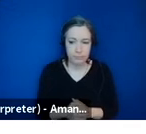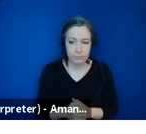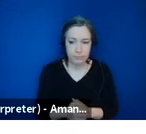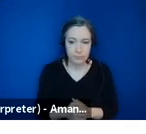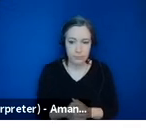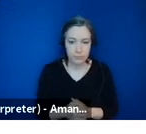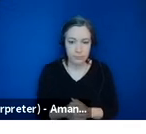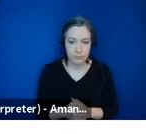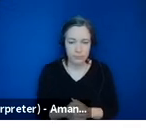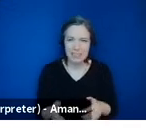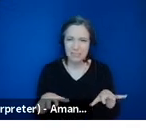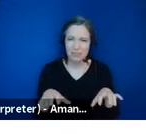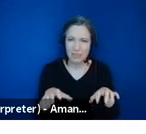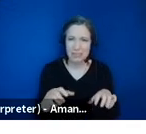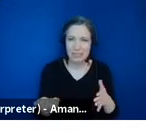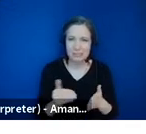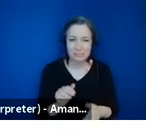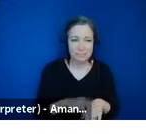And of course, we're freezing up a little bit.